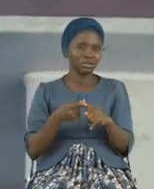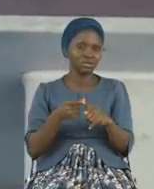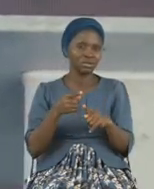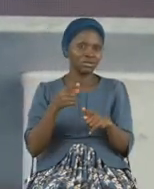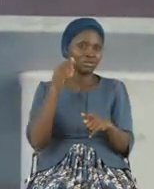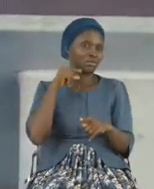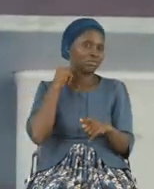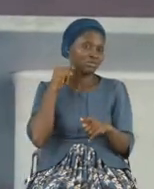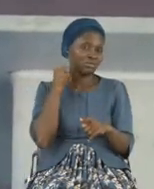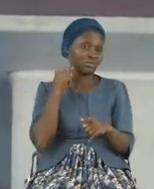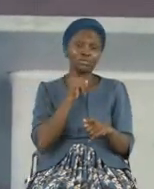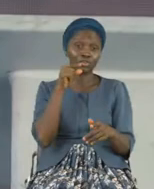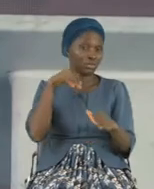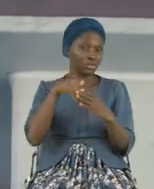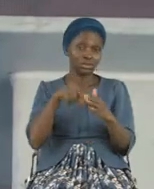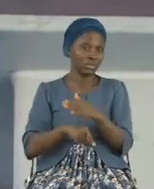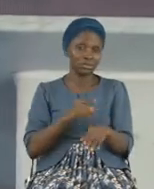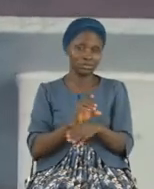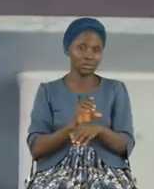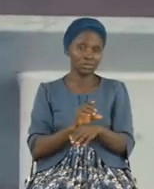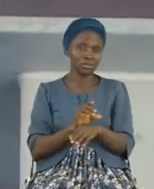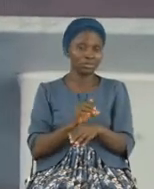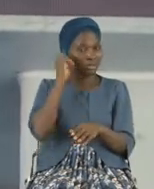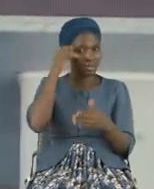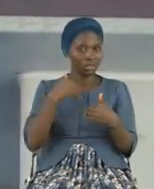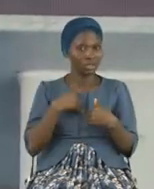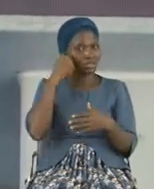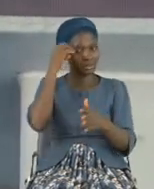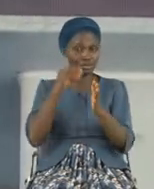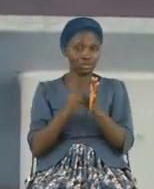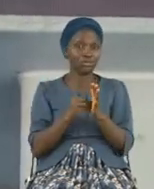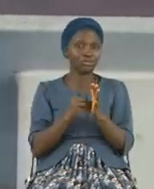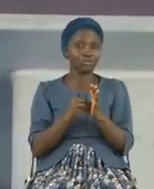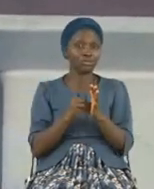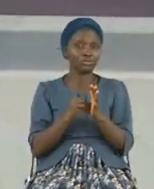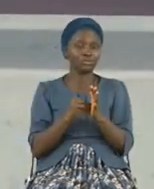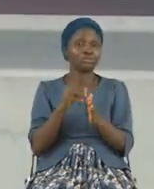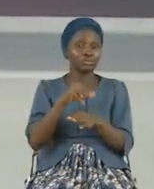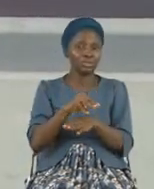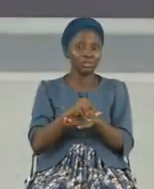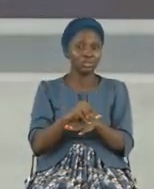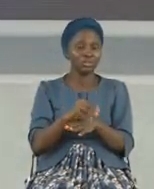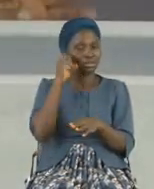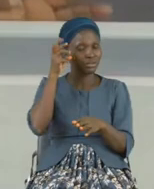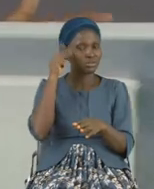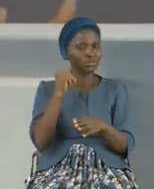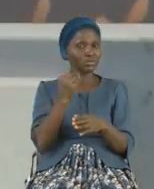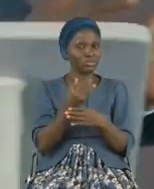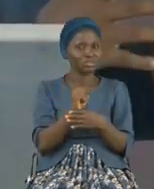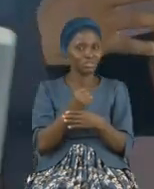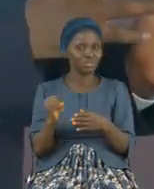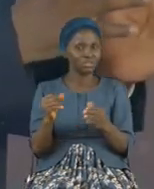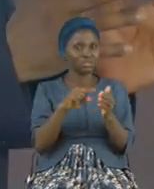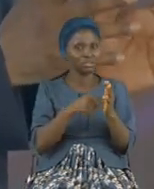life. He had his own ministry and was sharing this with me. He was